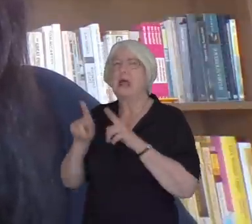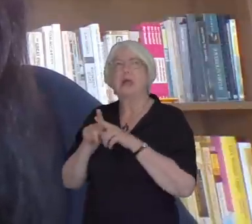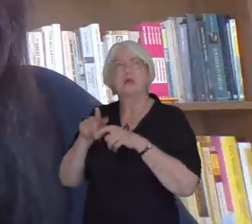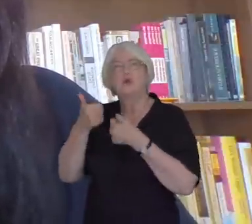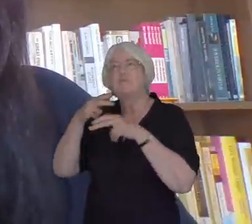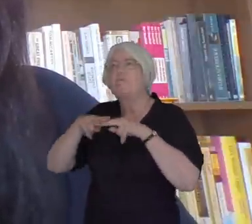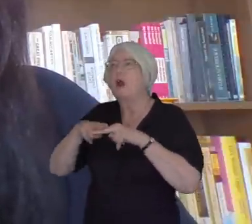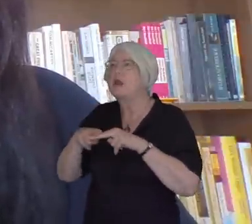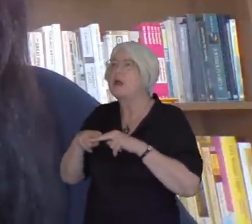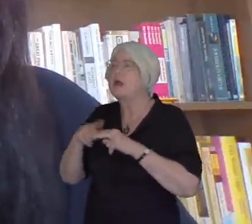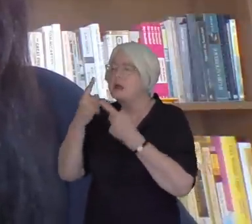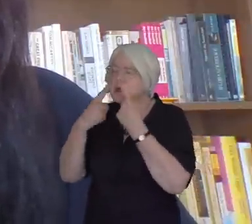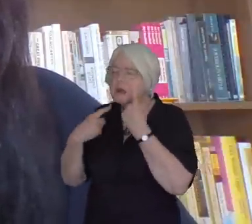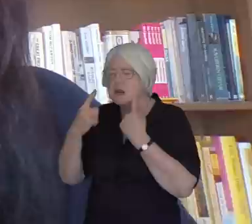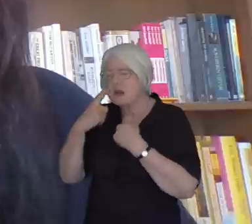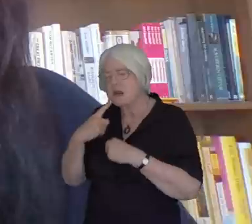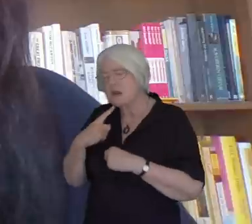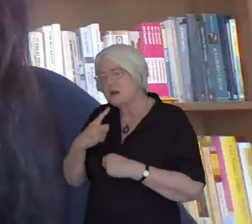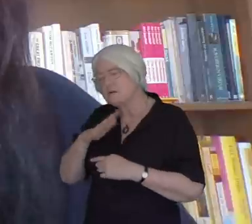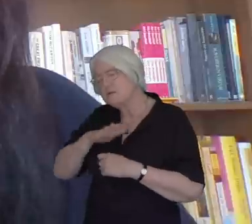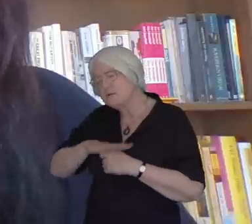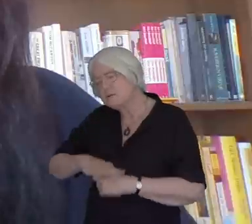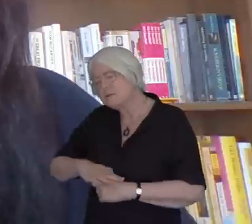still in the sorrow of Good Friday.